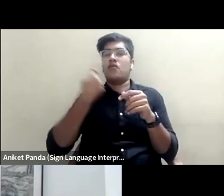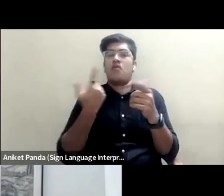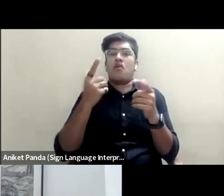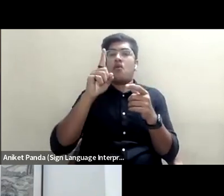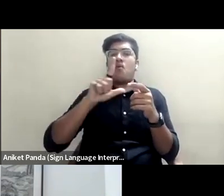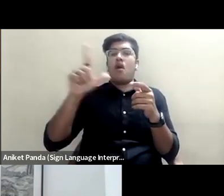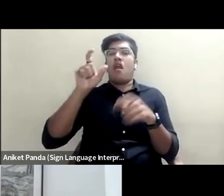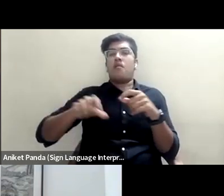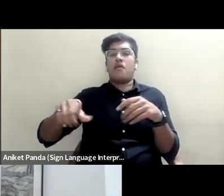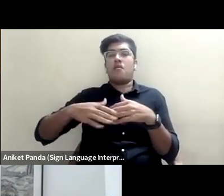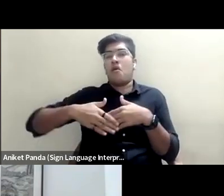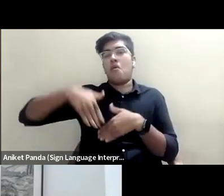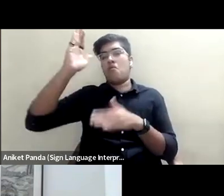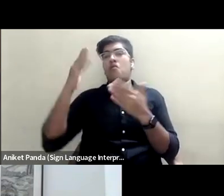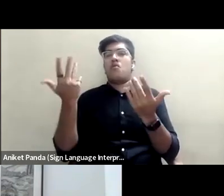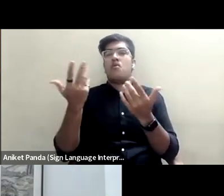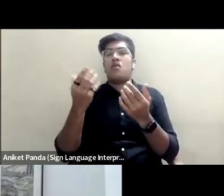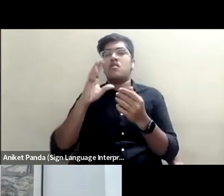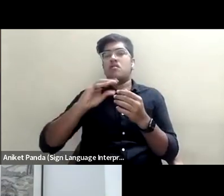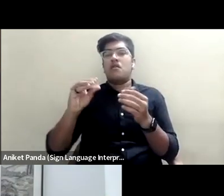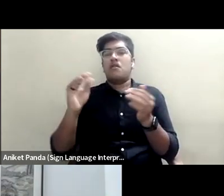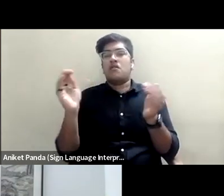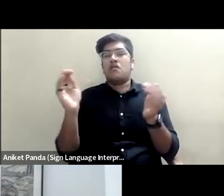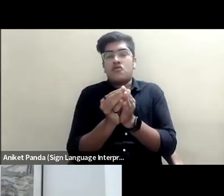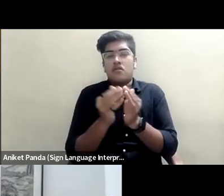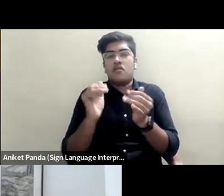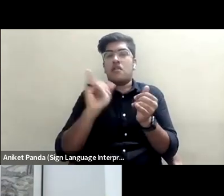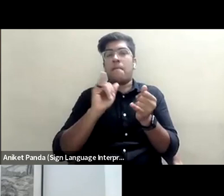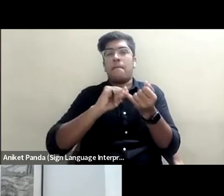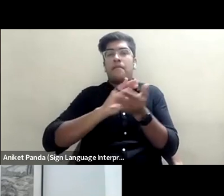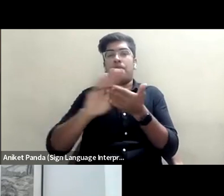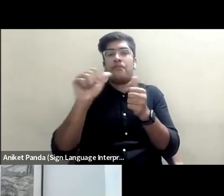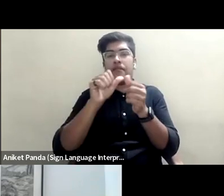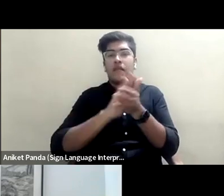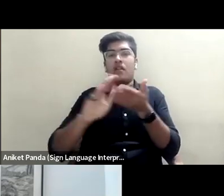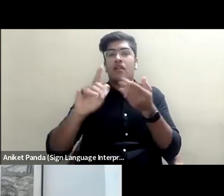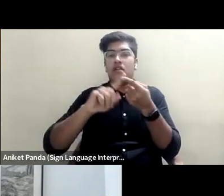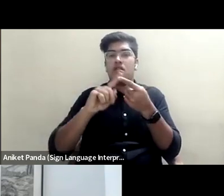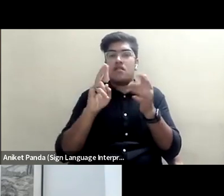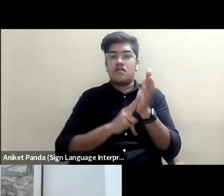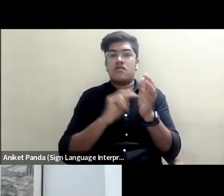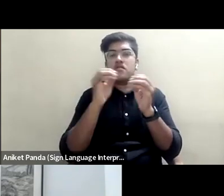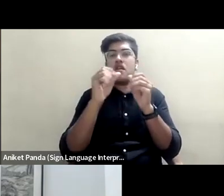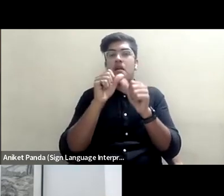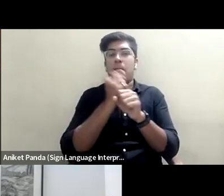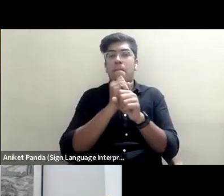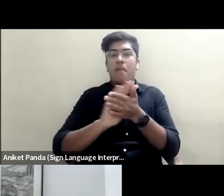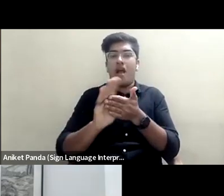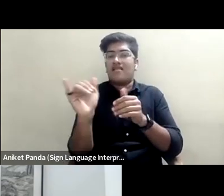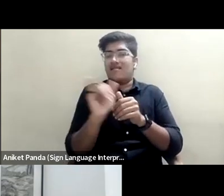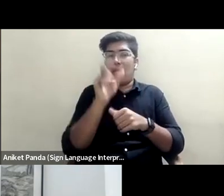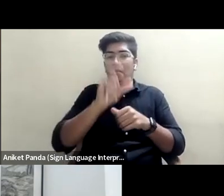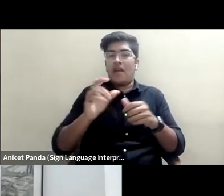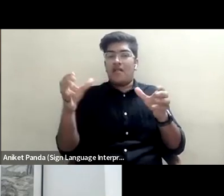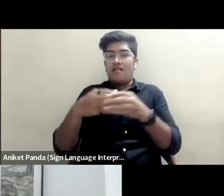and more, sometimes to smaller Shaheen Bagh kind of gatherings of working class women in many parts